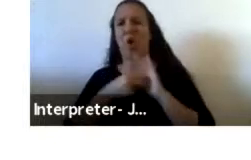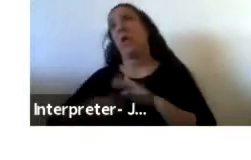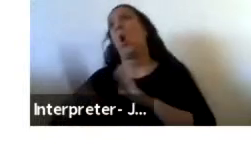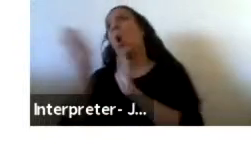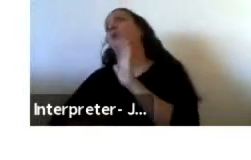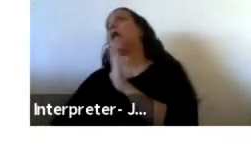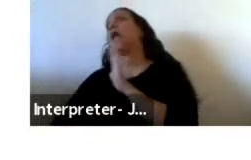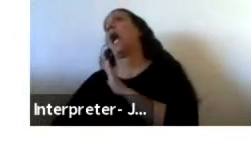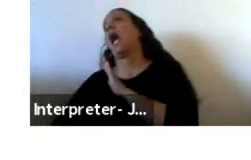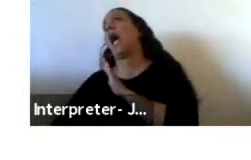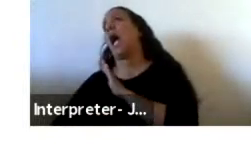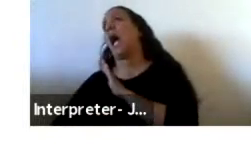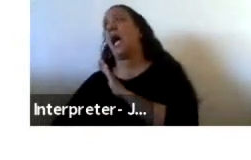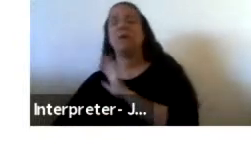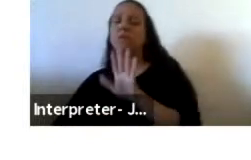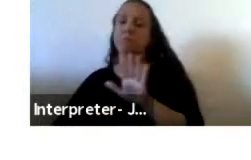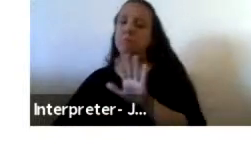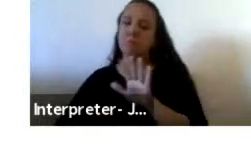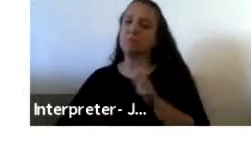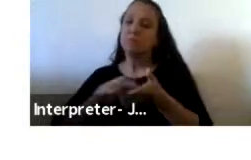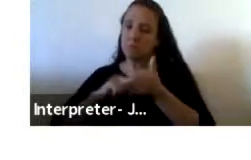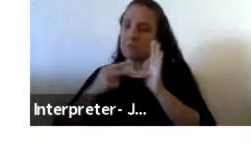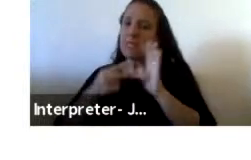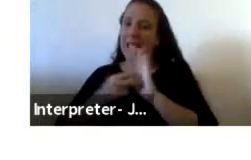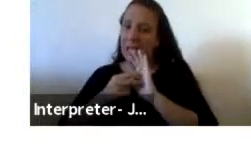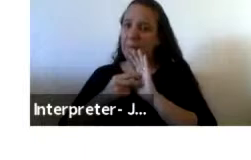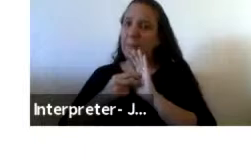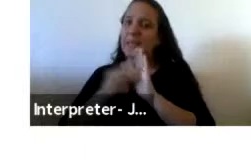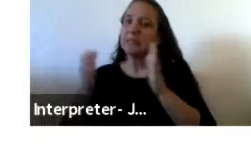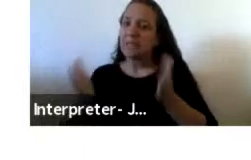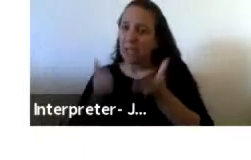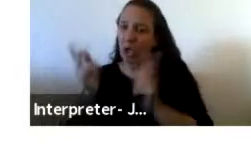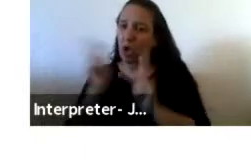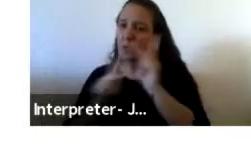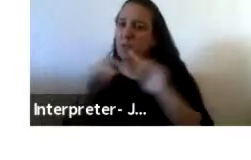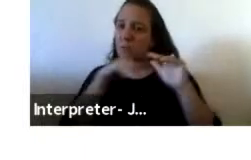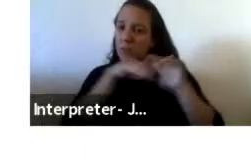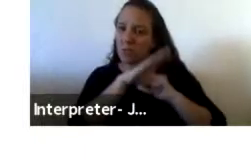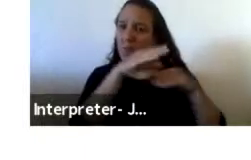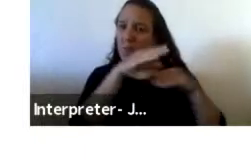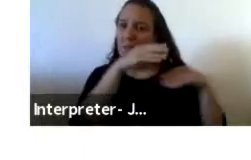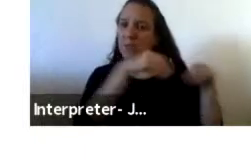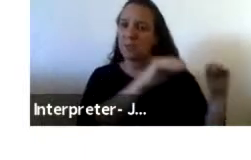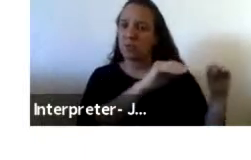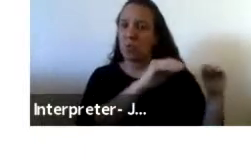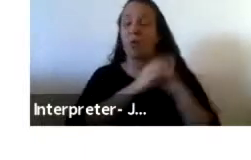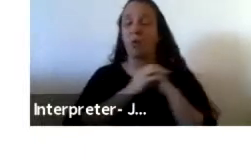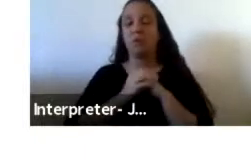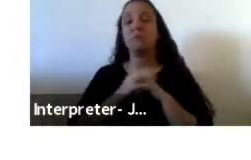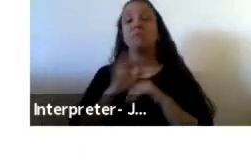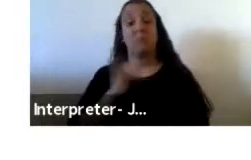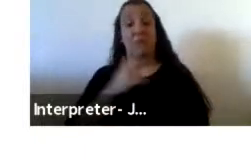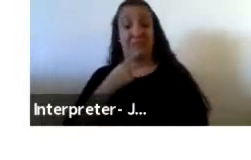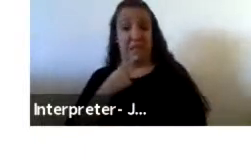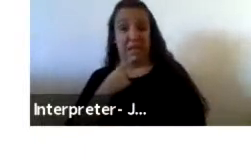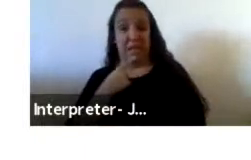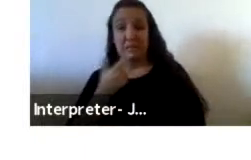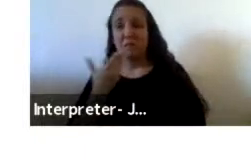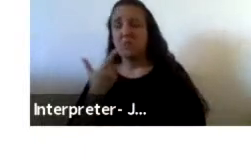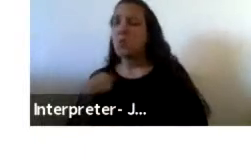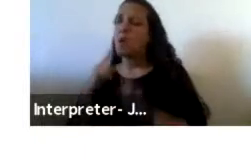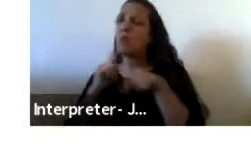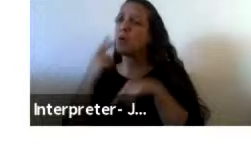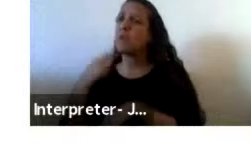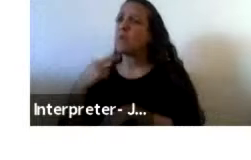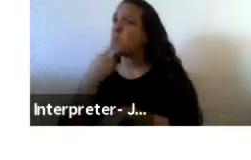talking about is getting people in the door. As I mentioned earlier, I mean, I order from some restaurants and sometimes they come in and they say, hey, listen,